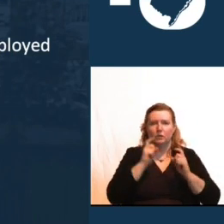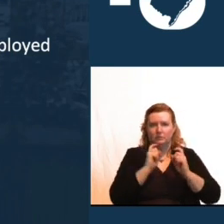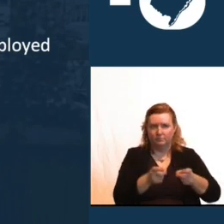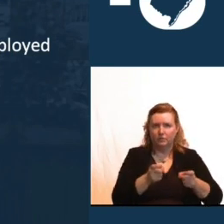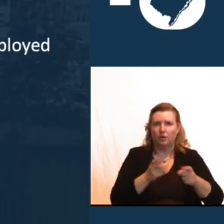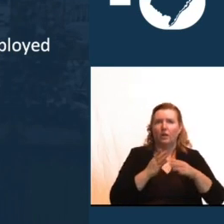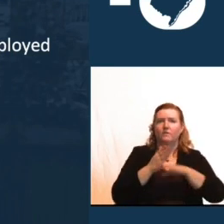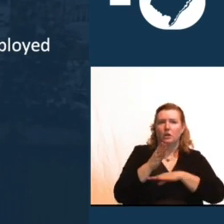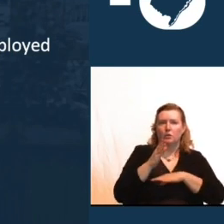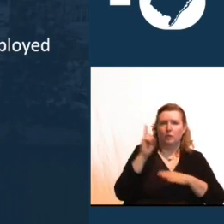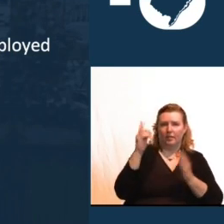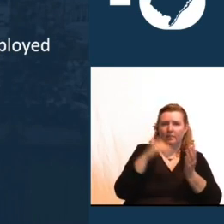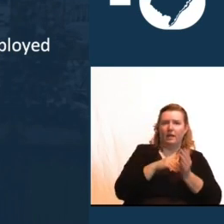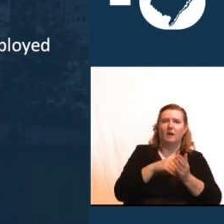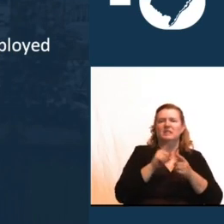works. We've brought you